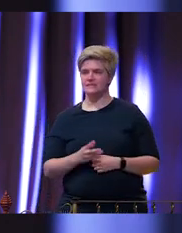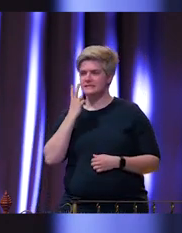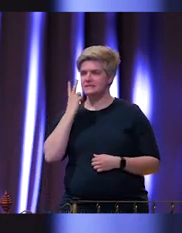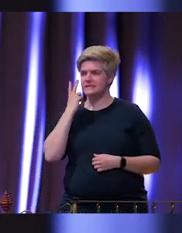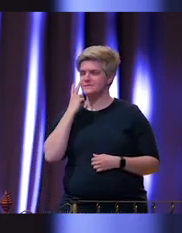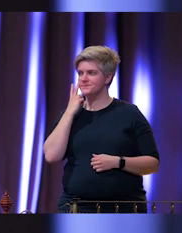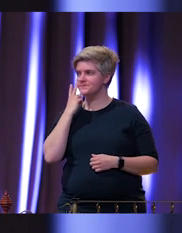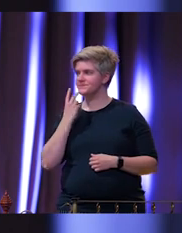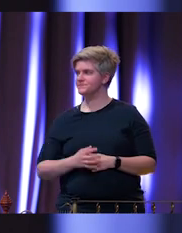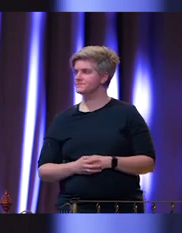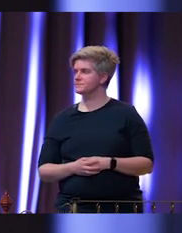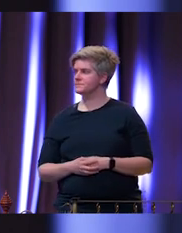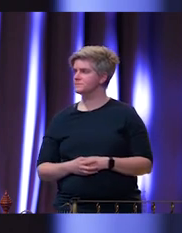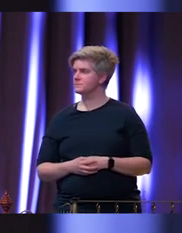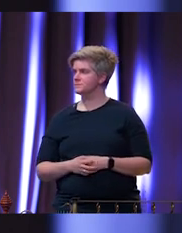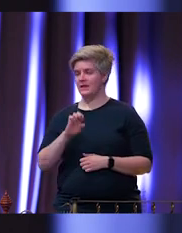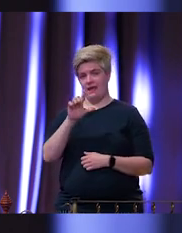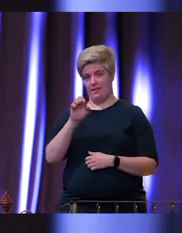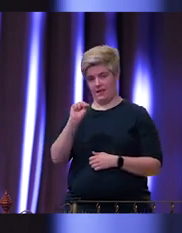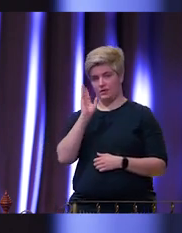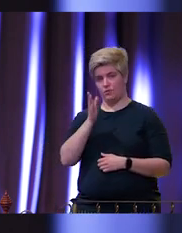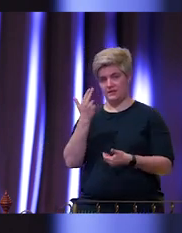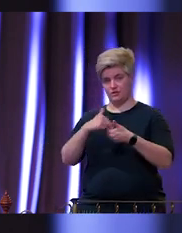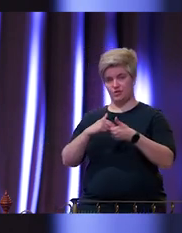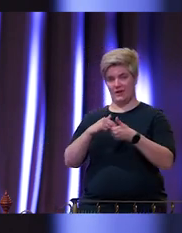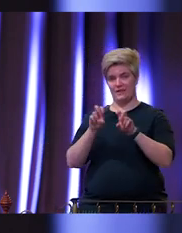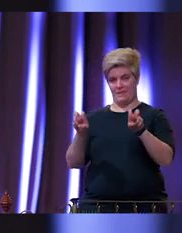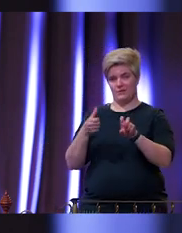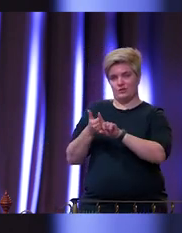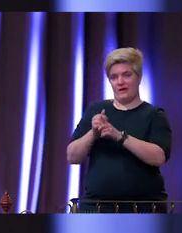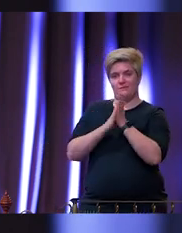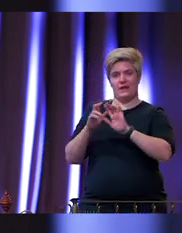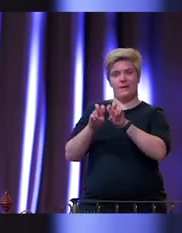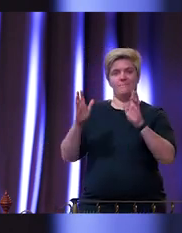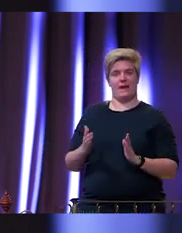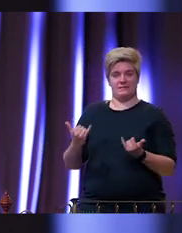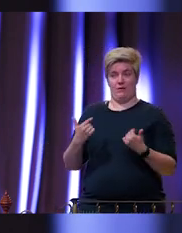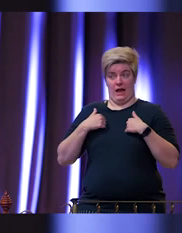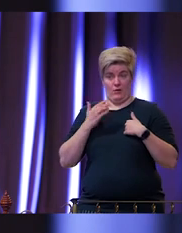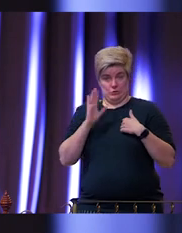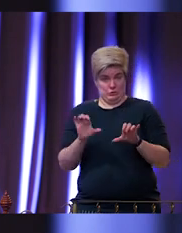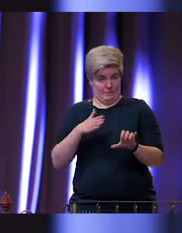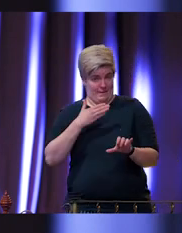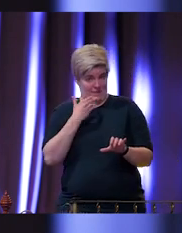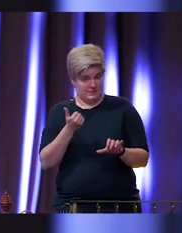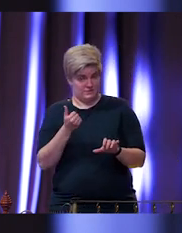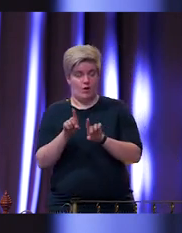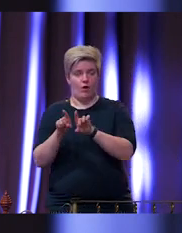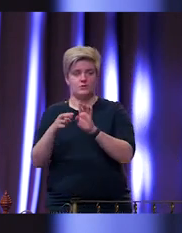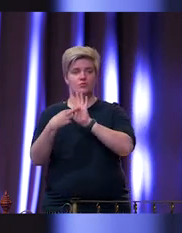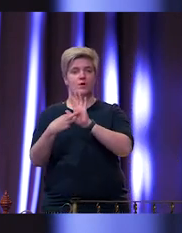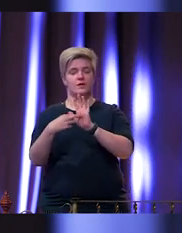a panelist, and I will do my best, but Ellen too, to also represent Arts Work Fund with questions, if we can. So